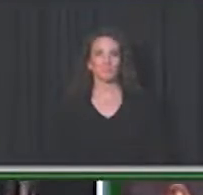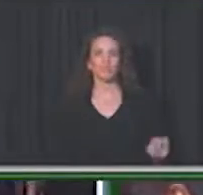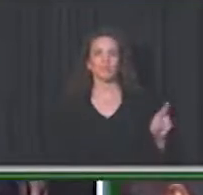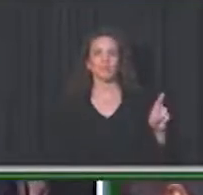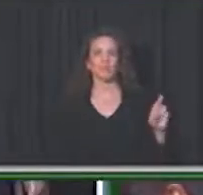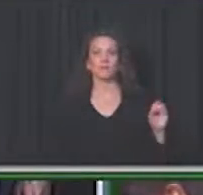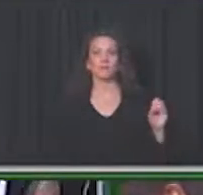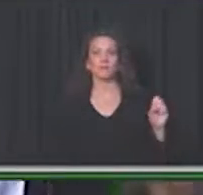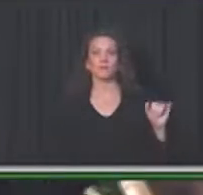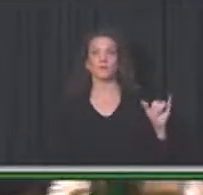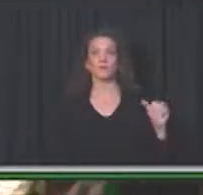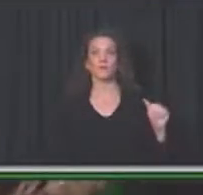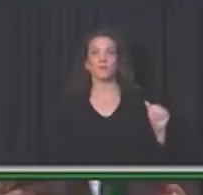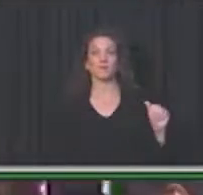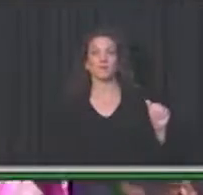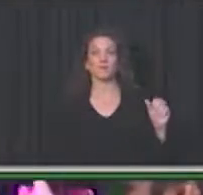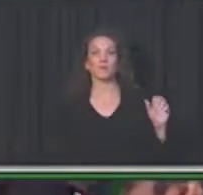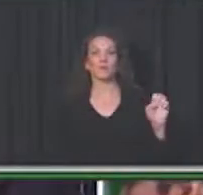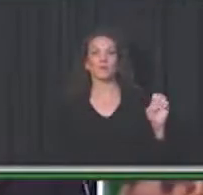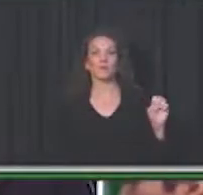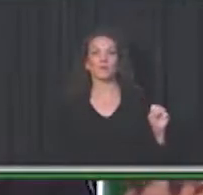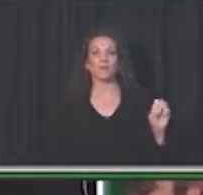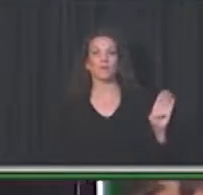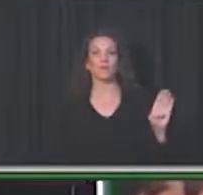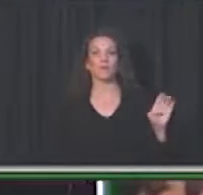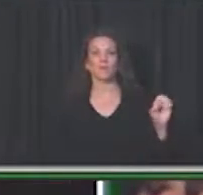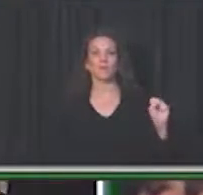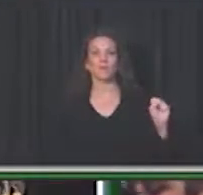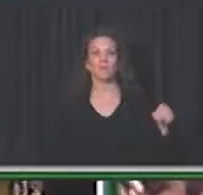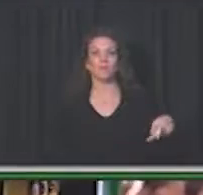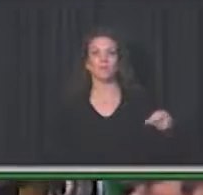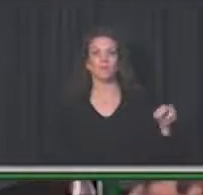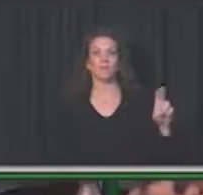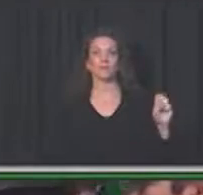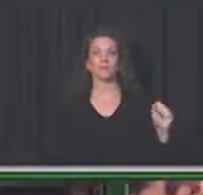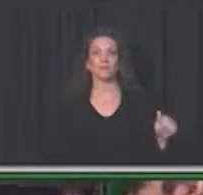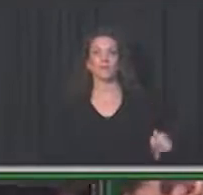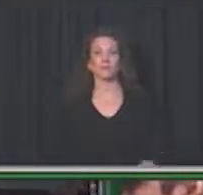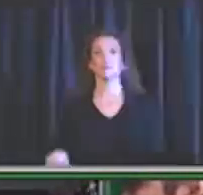Rocio Esparza. Alyssa Marie Gross.